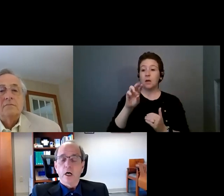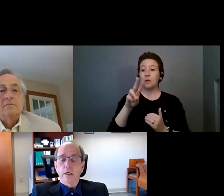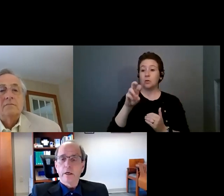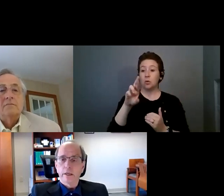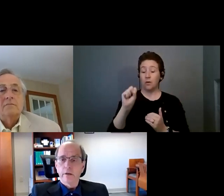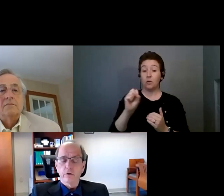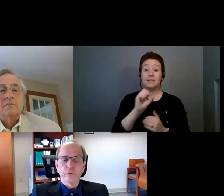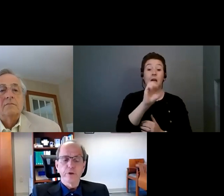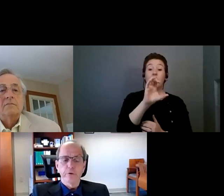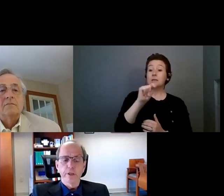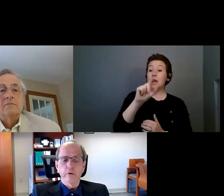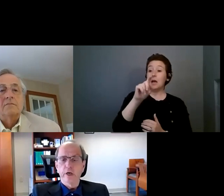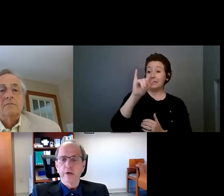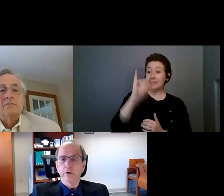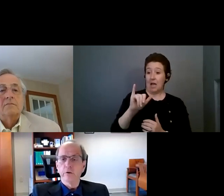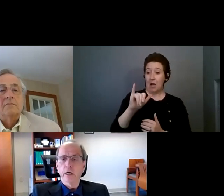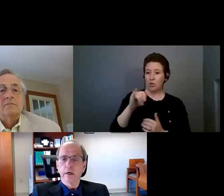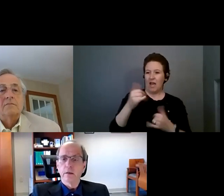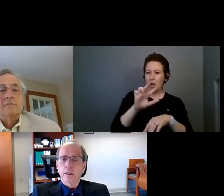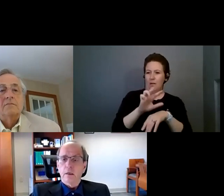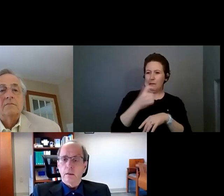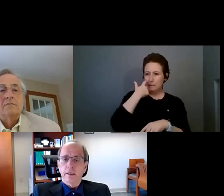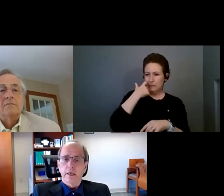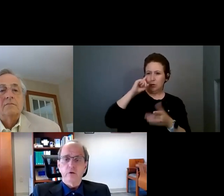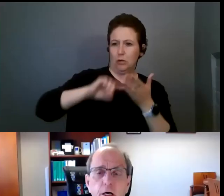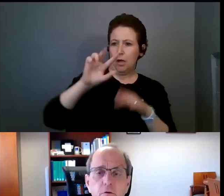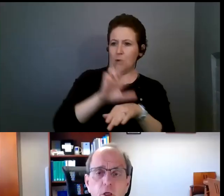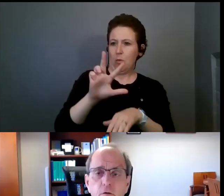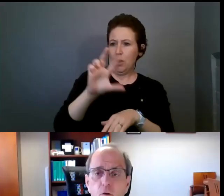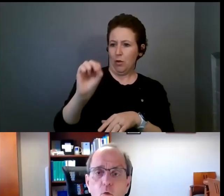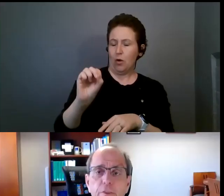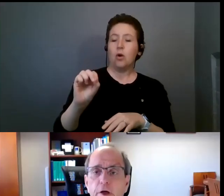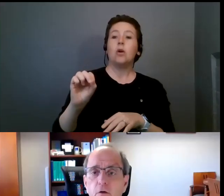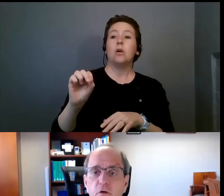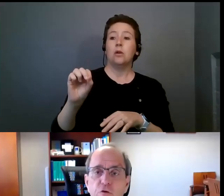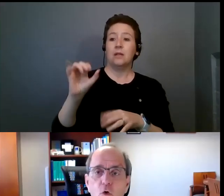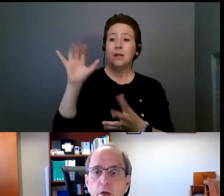In Scott County, as of 3:30 this afternoon, our case count stands at